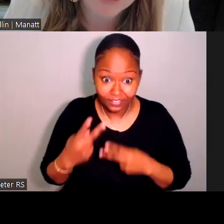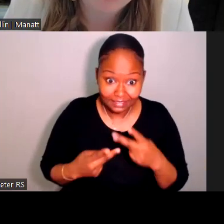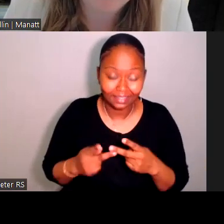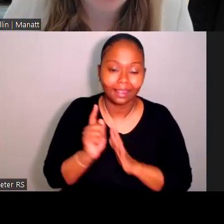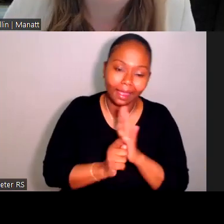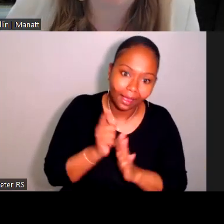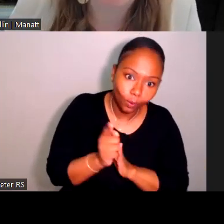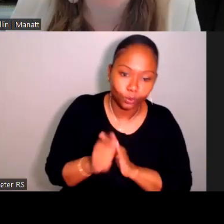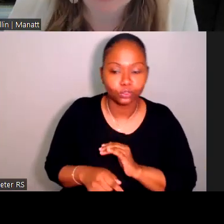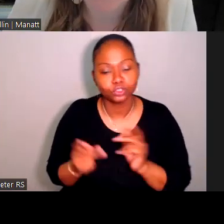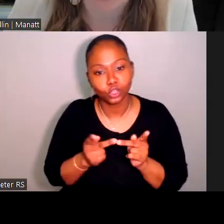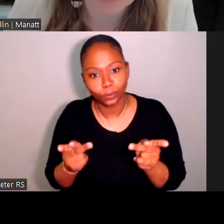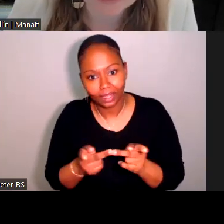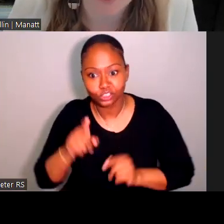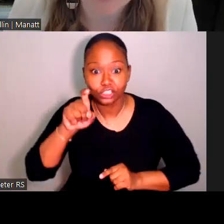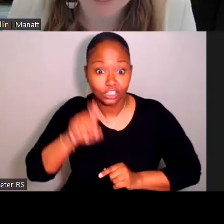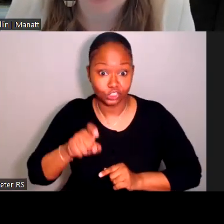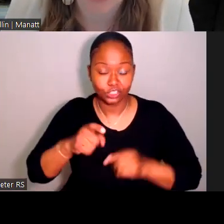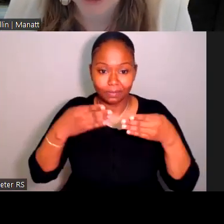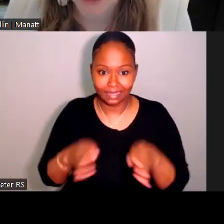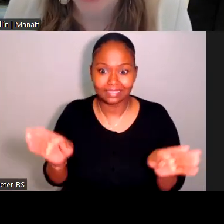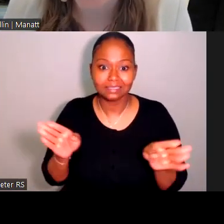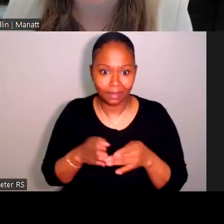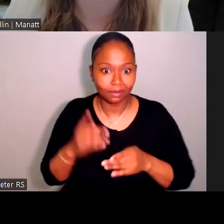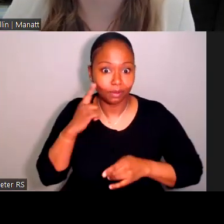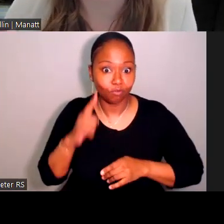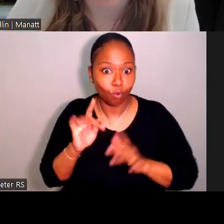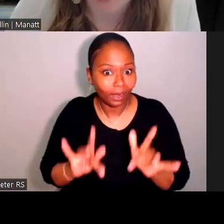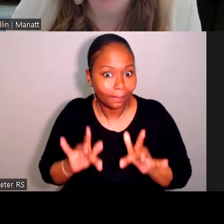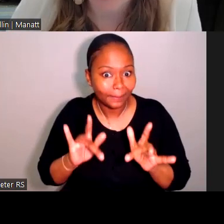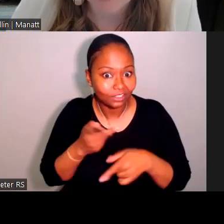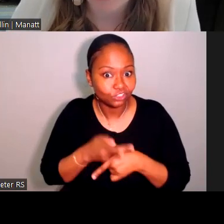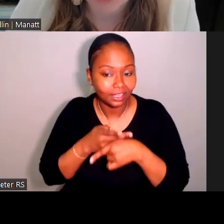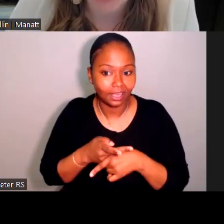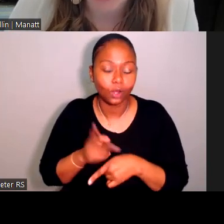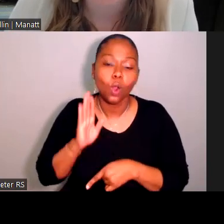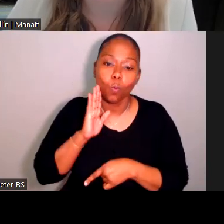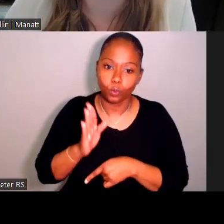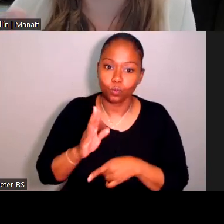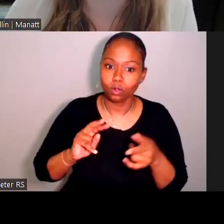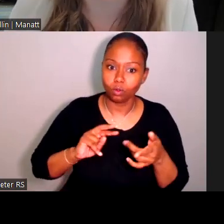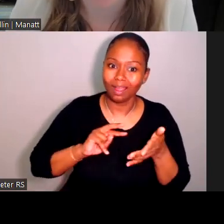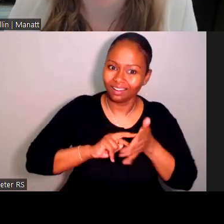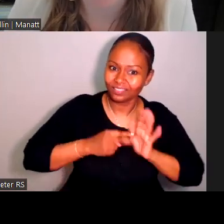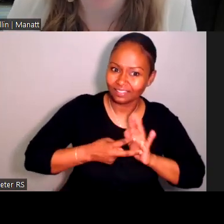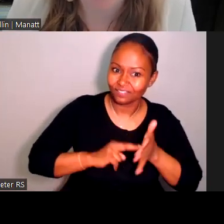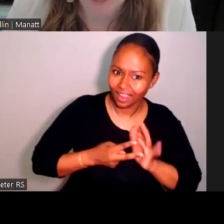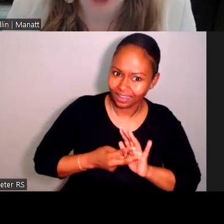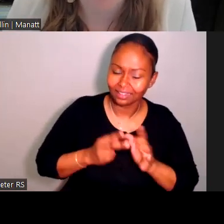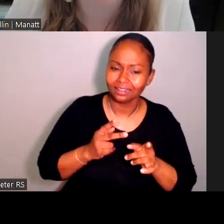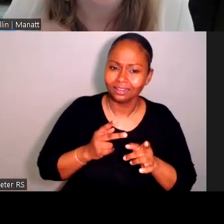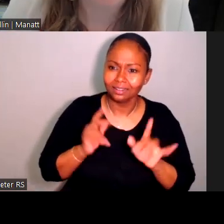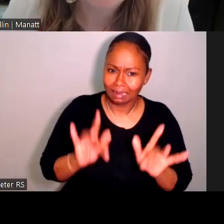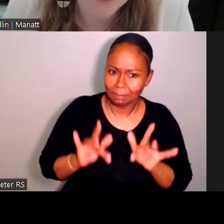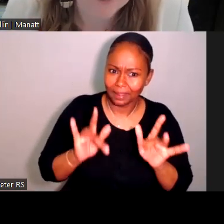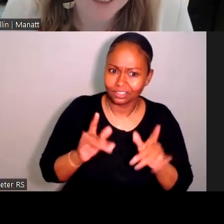of visitations, should be expanded to enable compassionate care. We will define compassionate care, and then we will define minimum